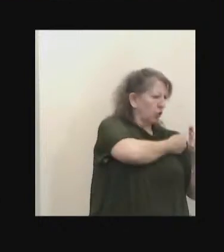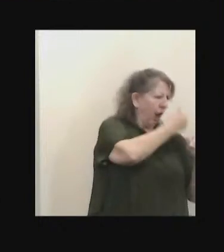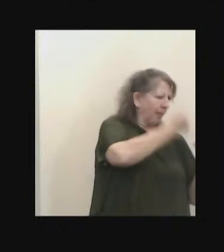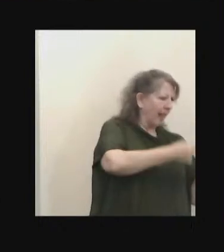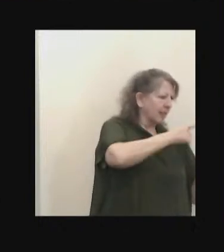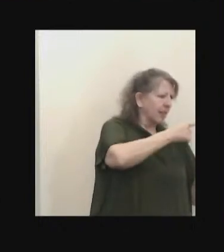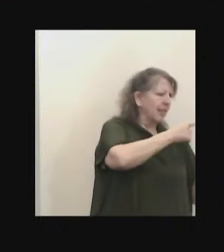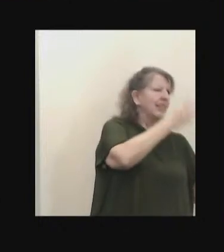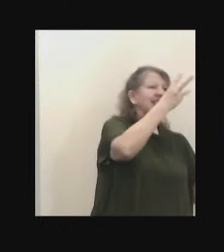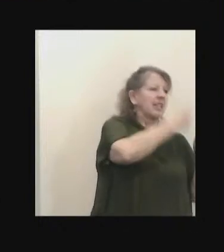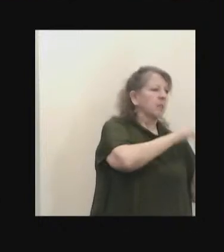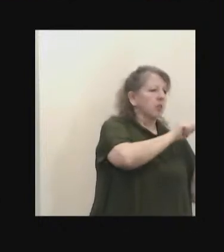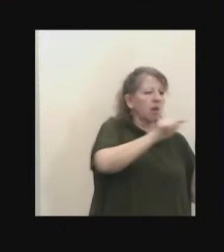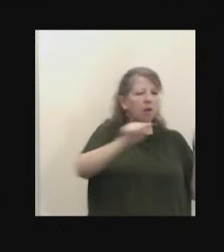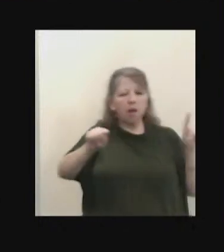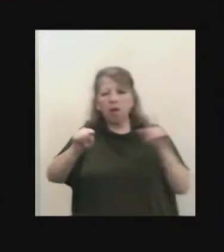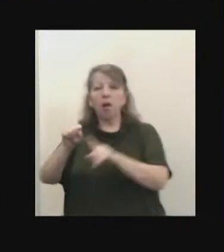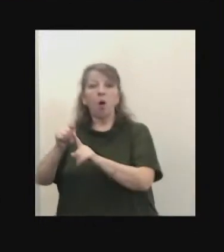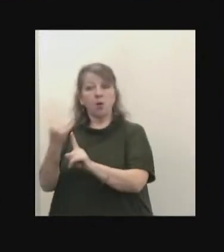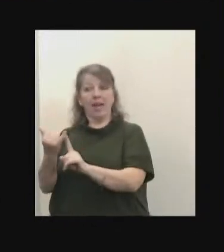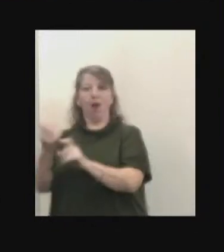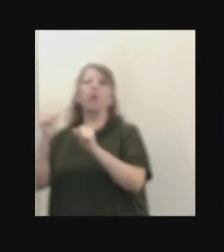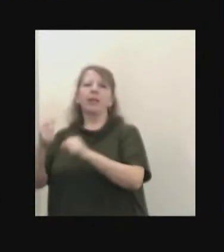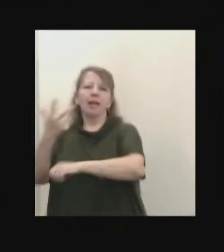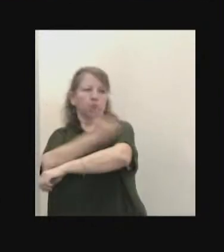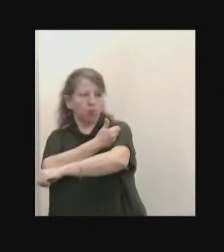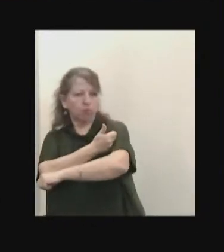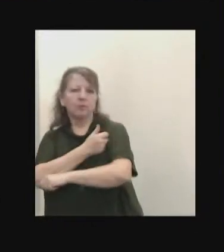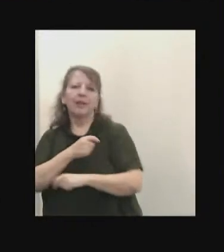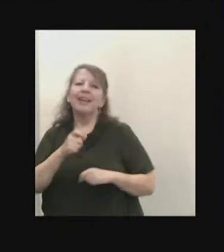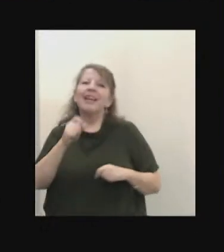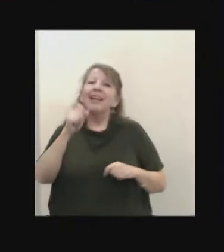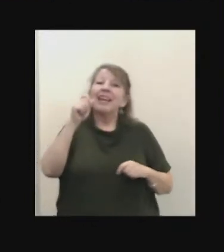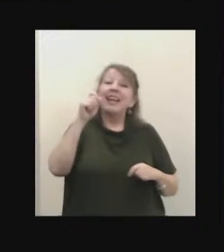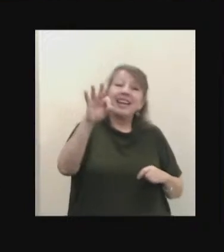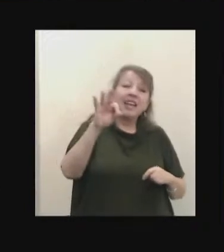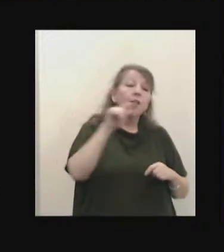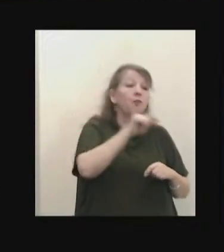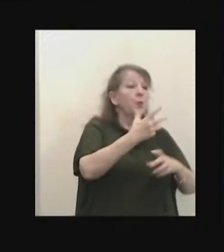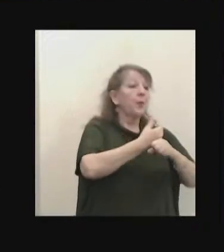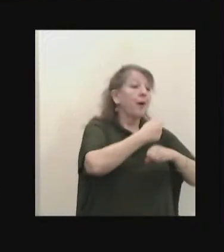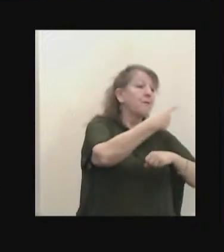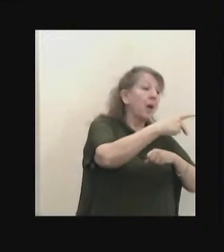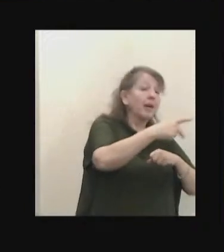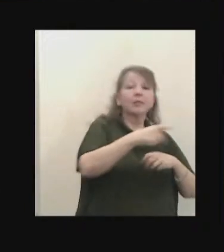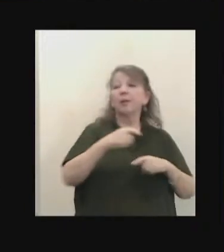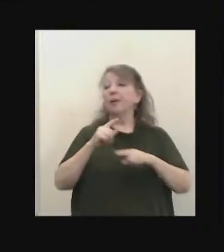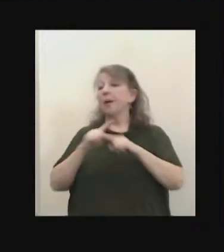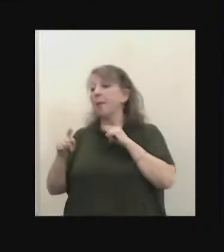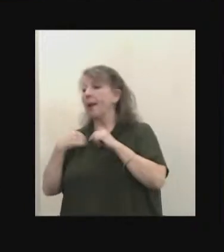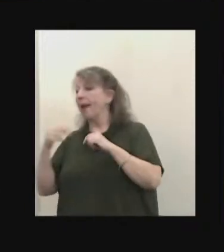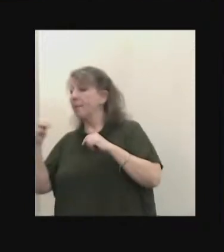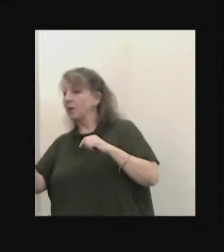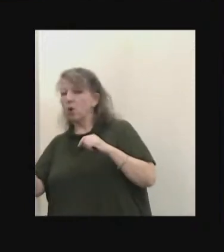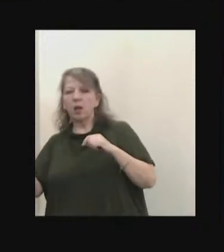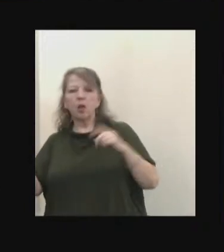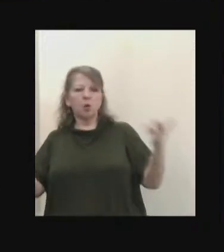if they want to get a different vaccine, if you got Pfizer and you want to get a Moderna booster, you got Moderna, or you want to get a